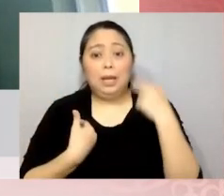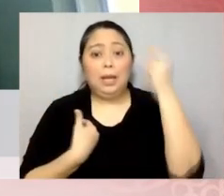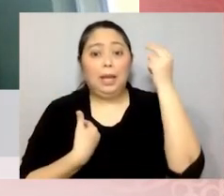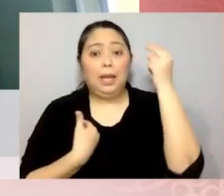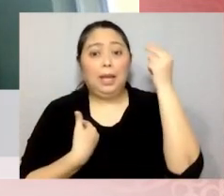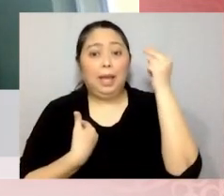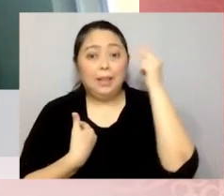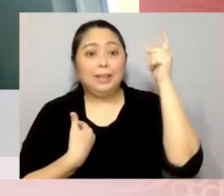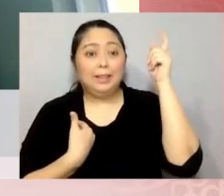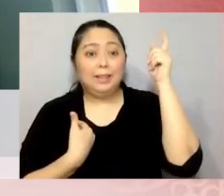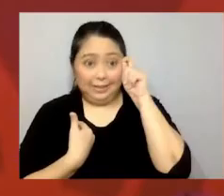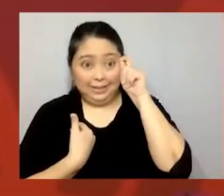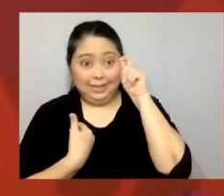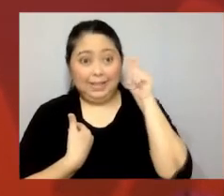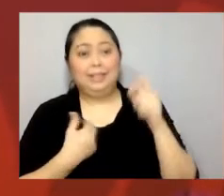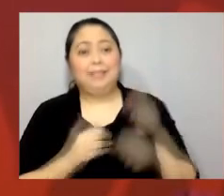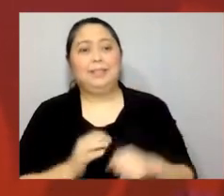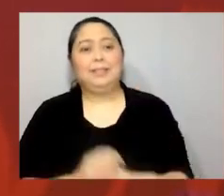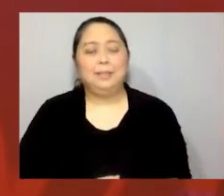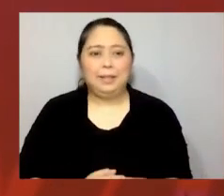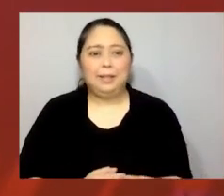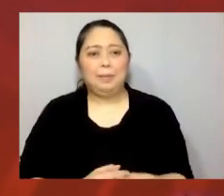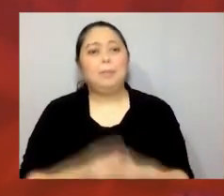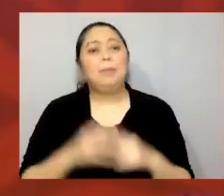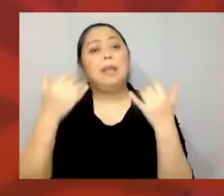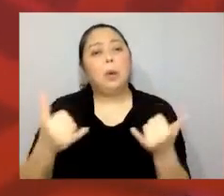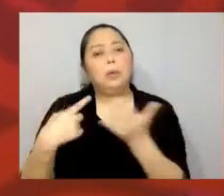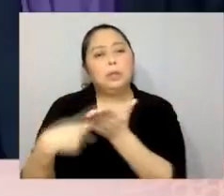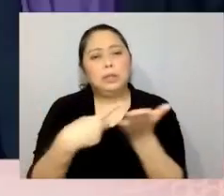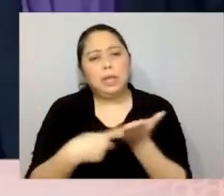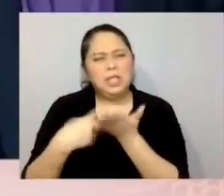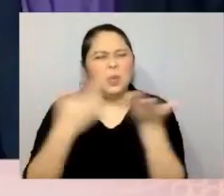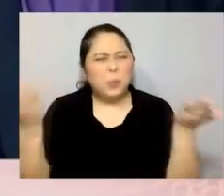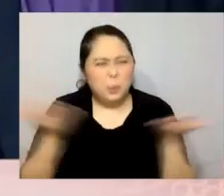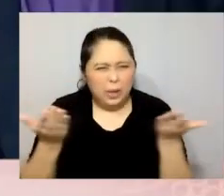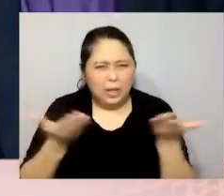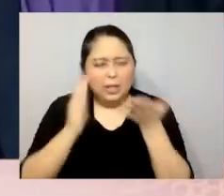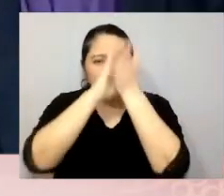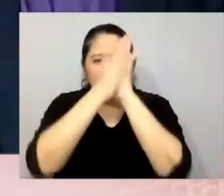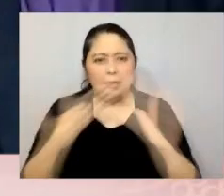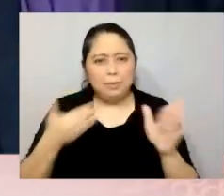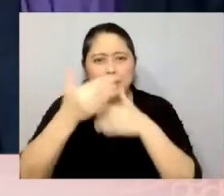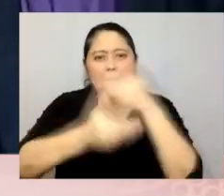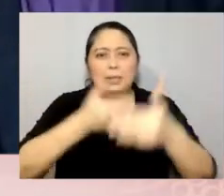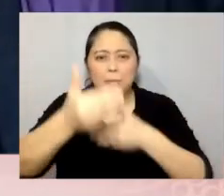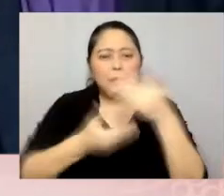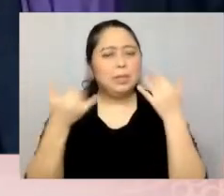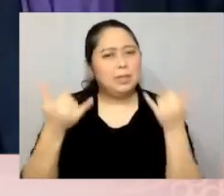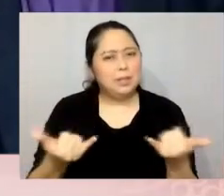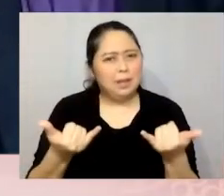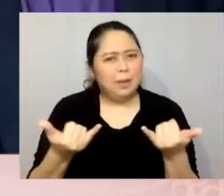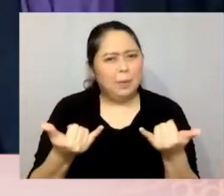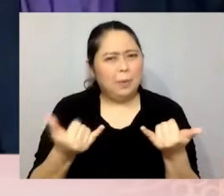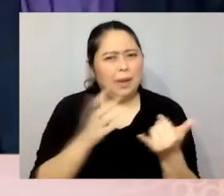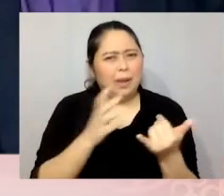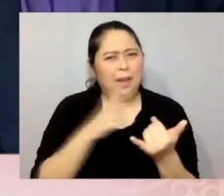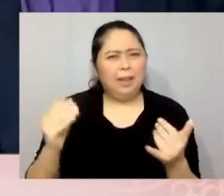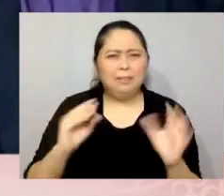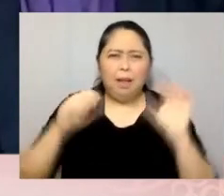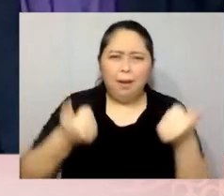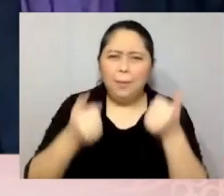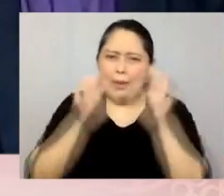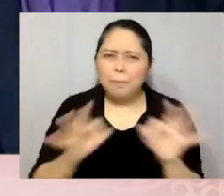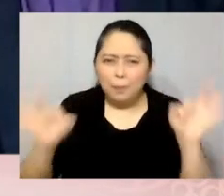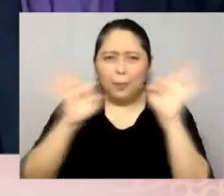start our discussion by this question. Where is the peace process right now, and how important